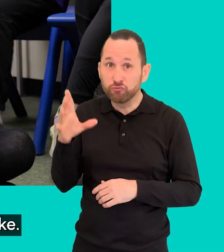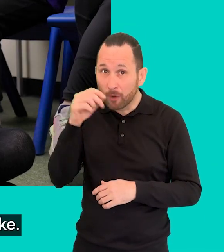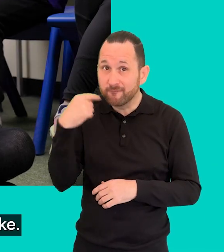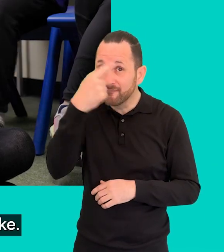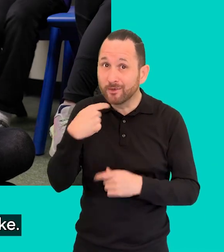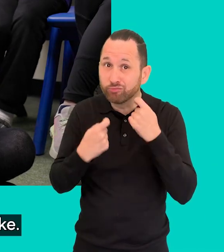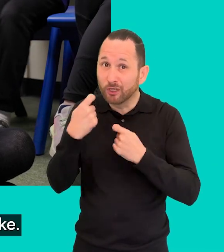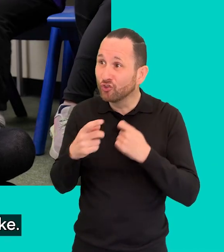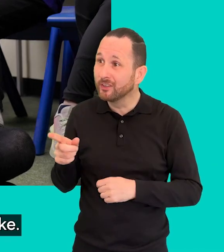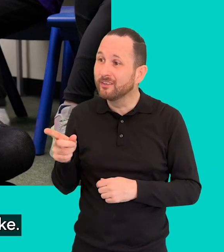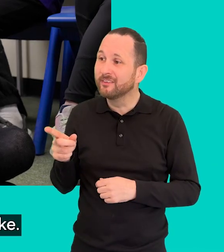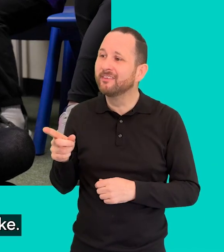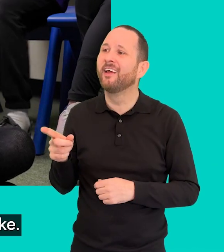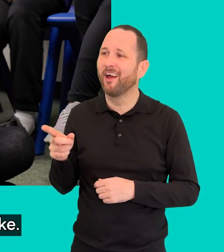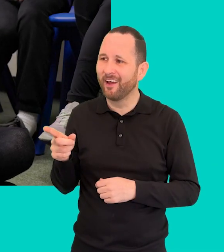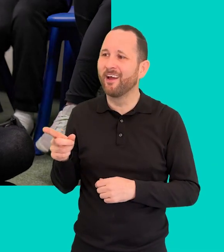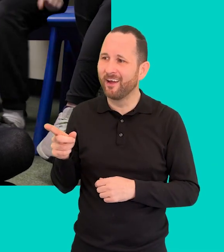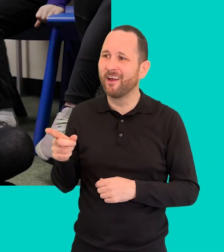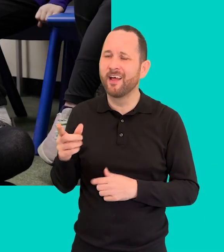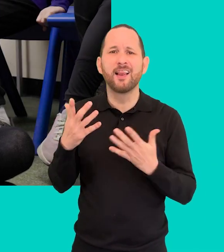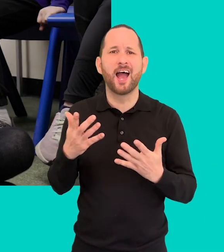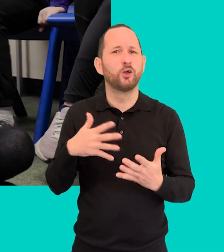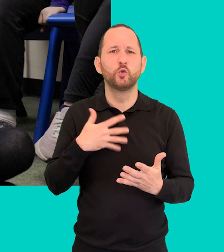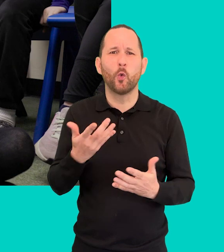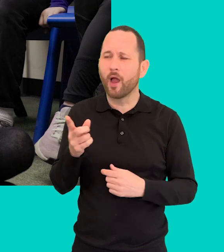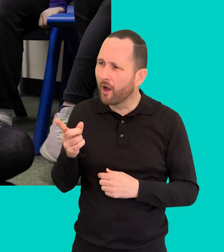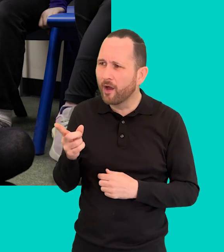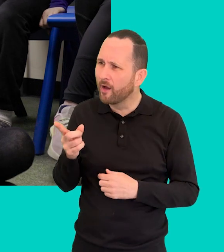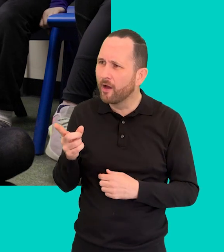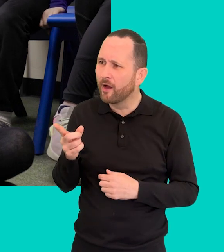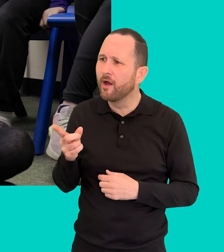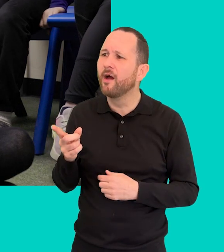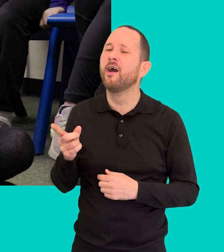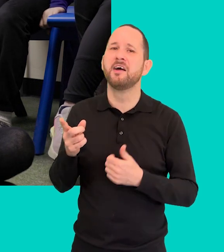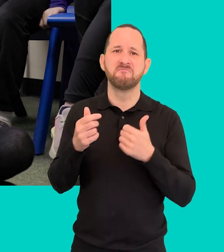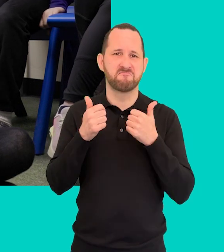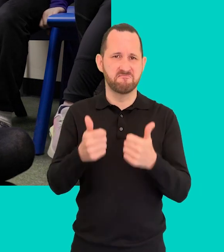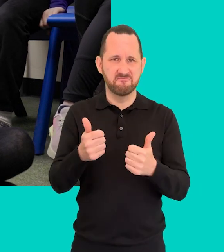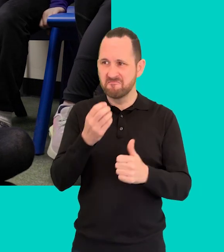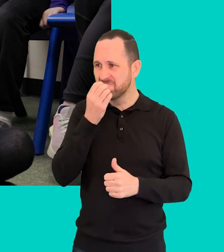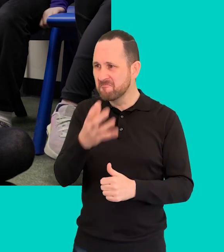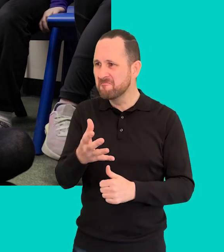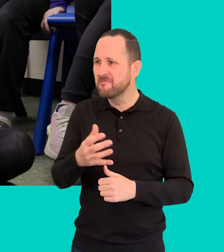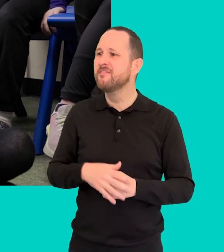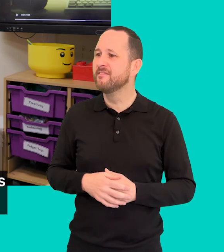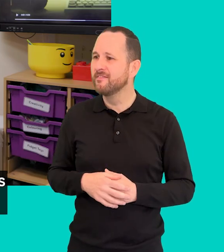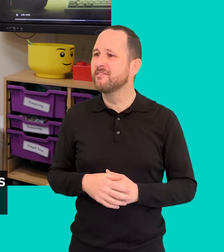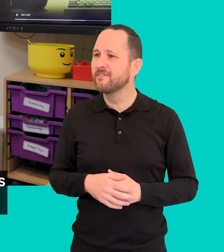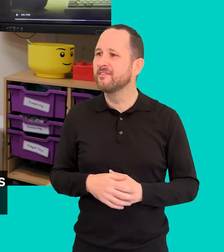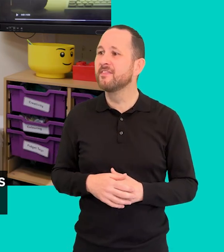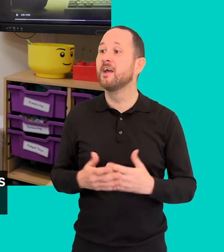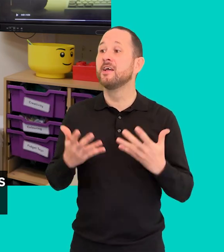remember your face has to match that like, show me dislike, like. Okay,